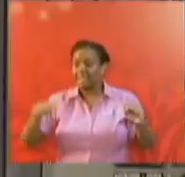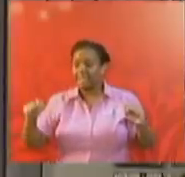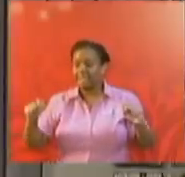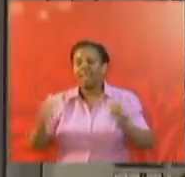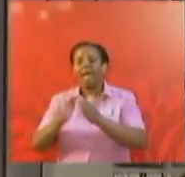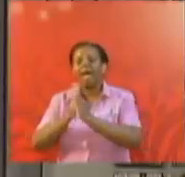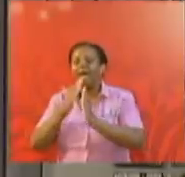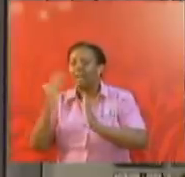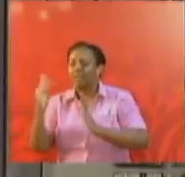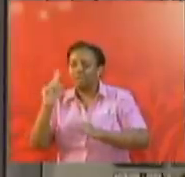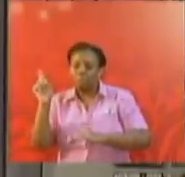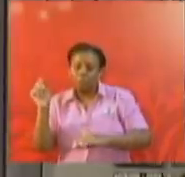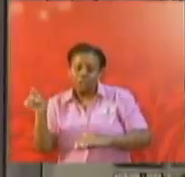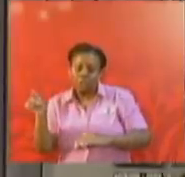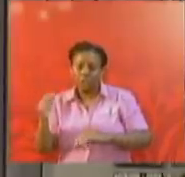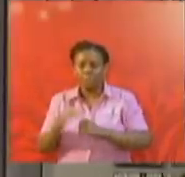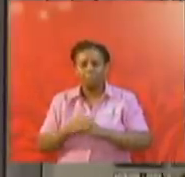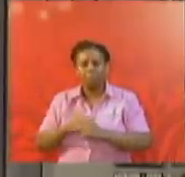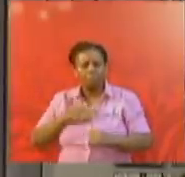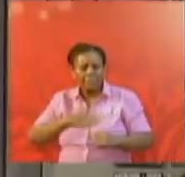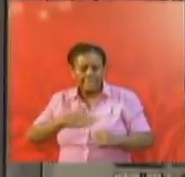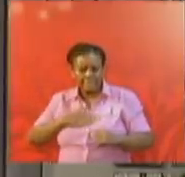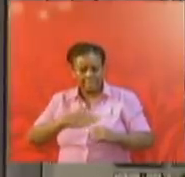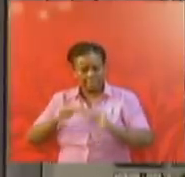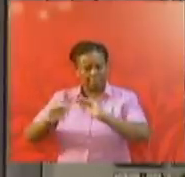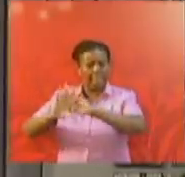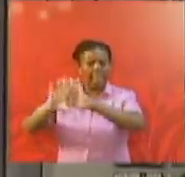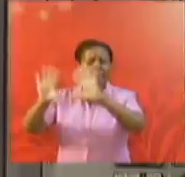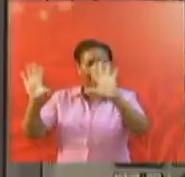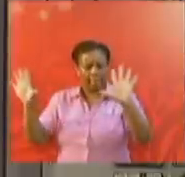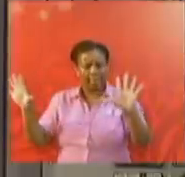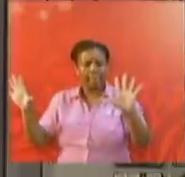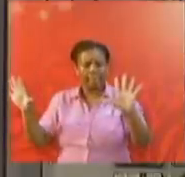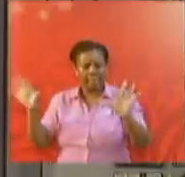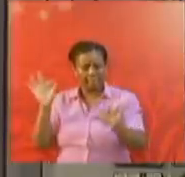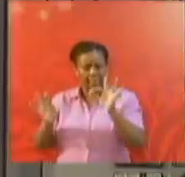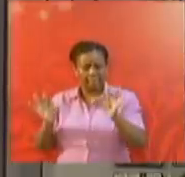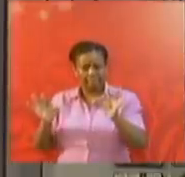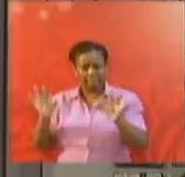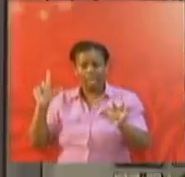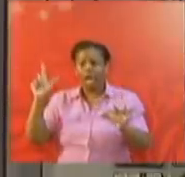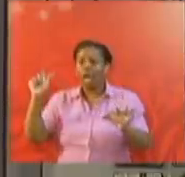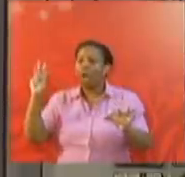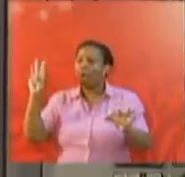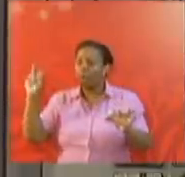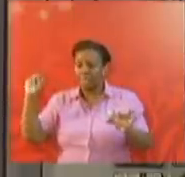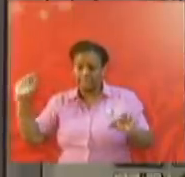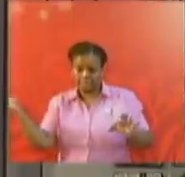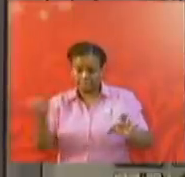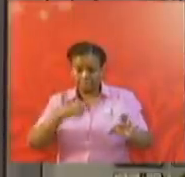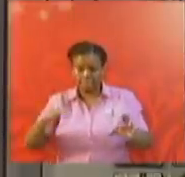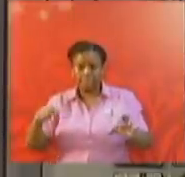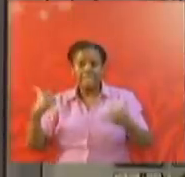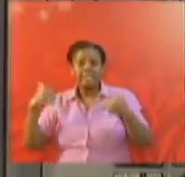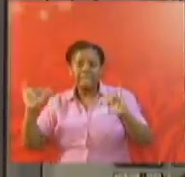Tuesday, and he asked me to clarify the position on things like lawn tennis and so on, where those clubs could stay open,